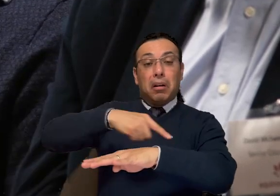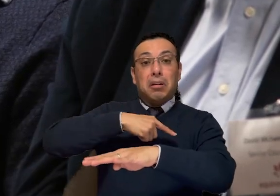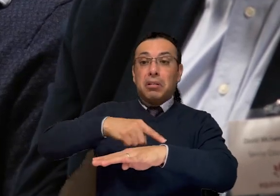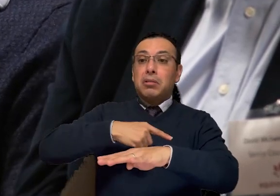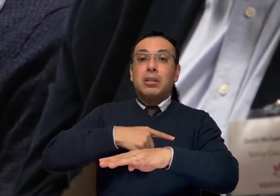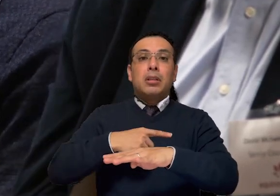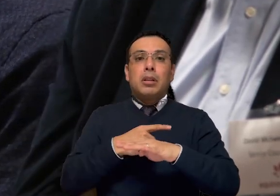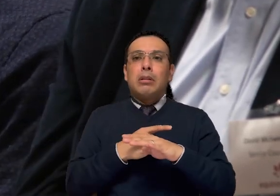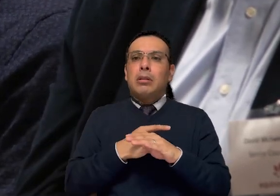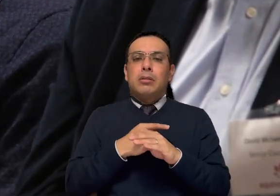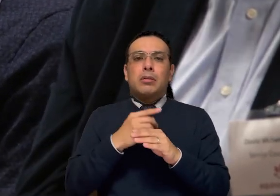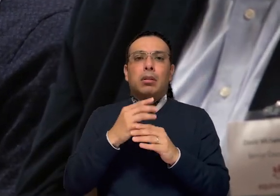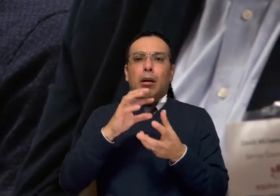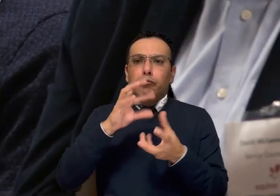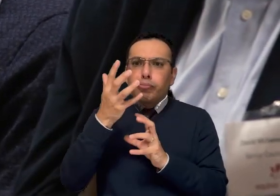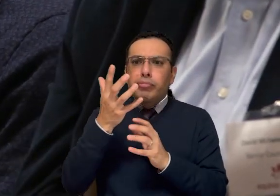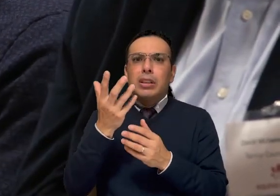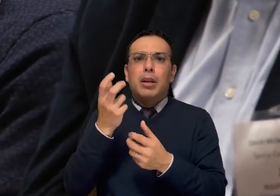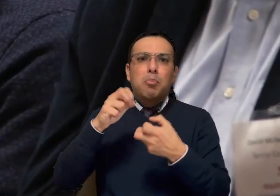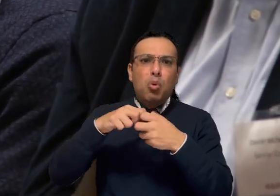anchors.